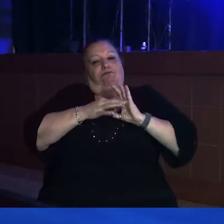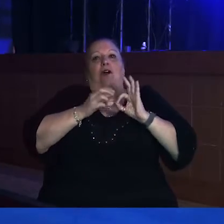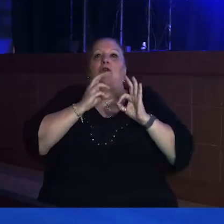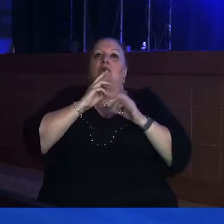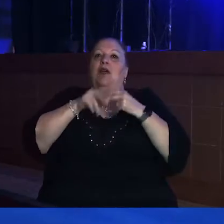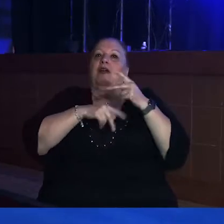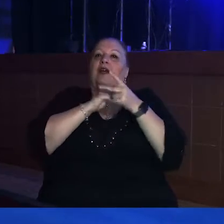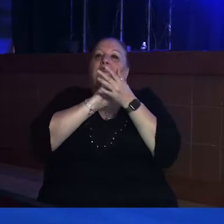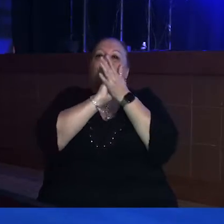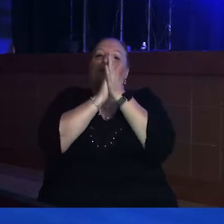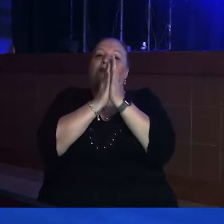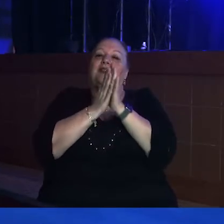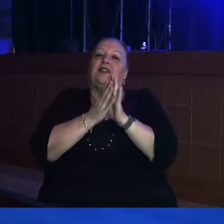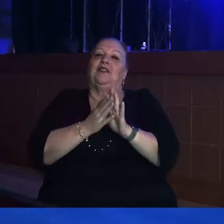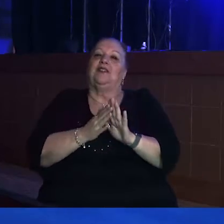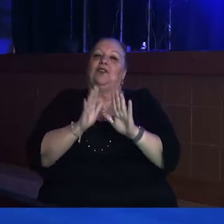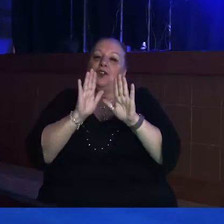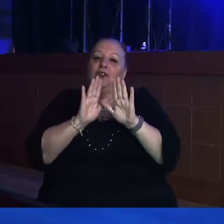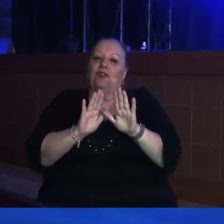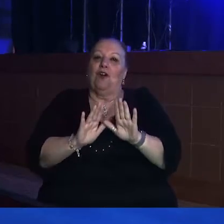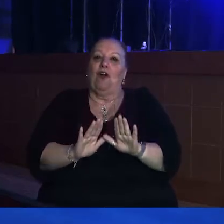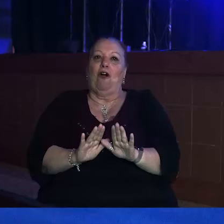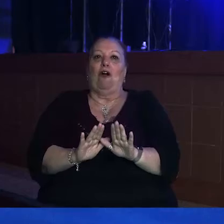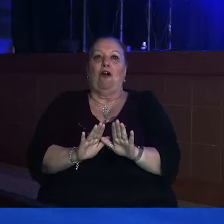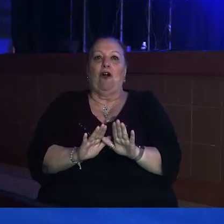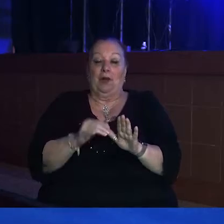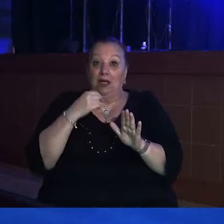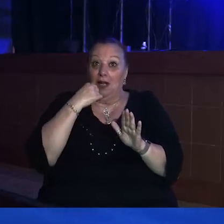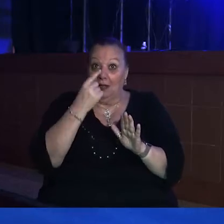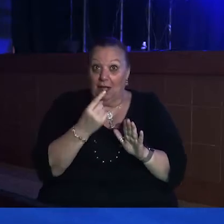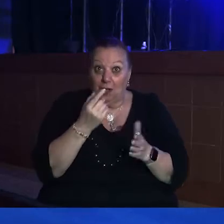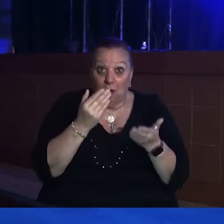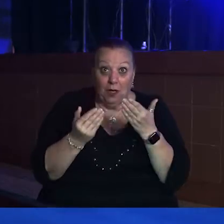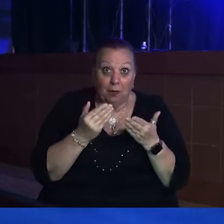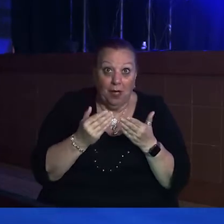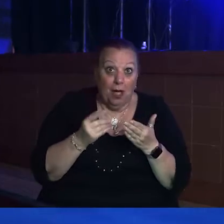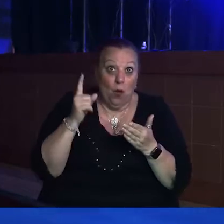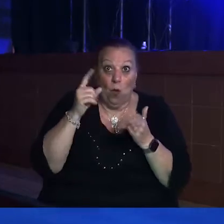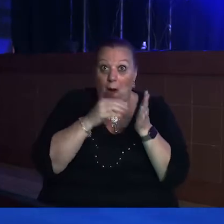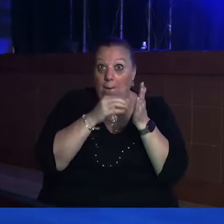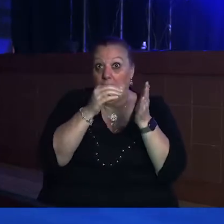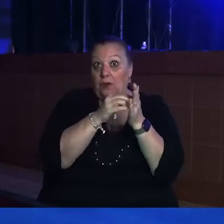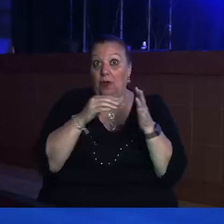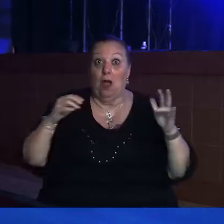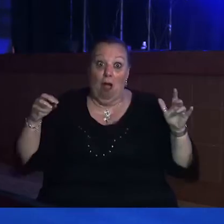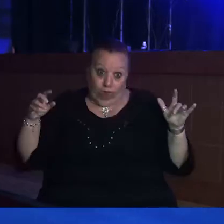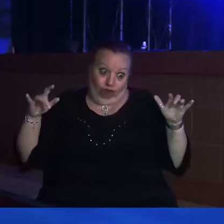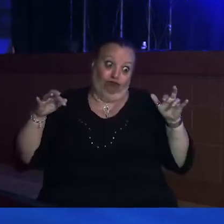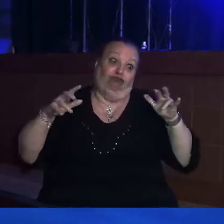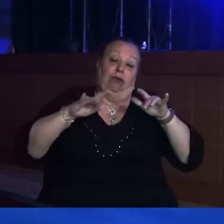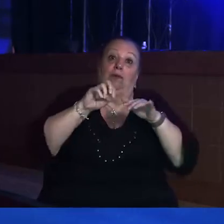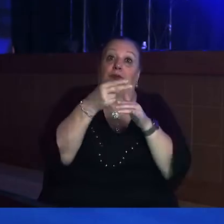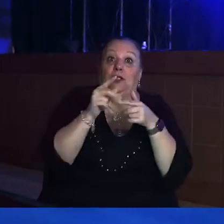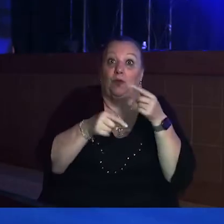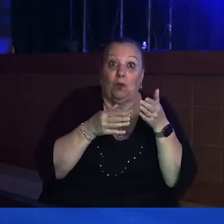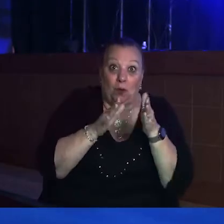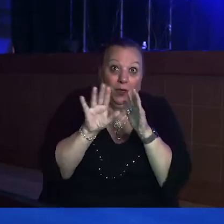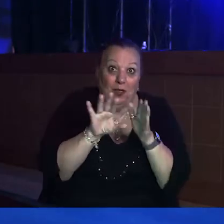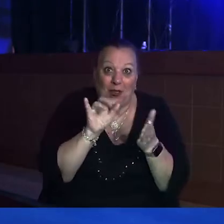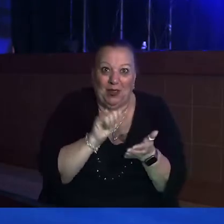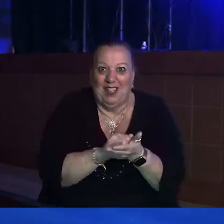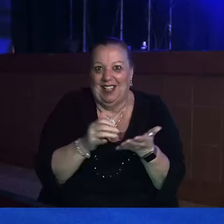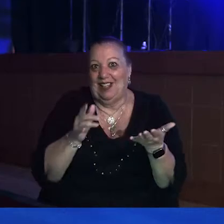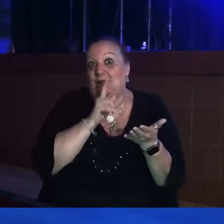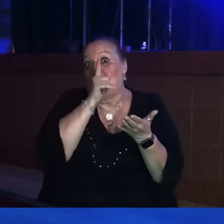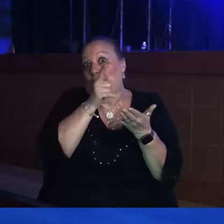and it's calm. And I can tell you that we're probably going to be about a million of us are going to go out to the beach as soon as we're allowed to do that. And so I'm sure there's going